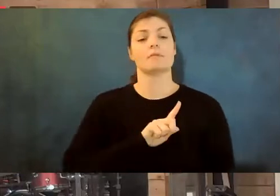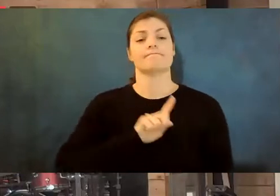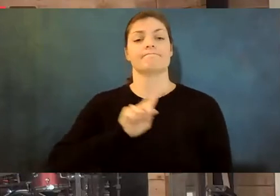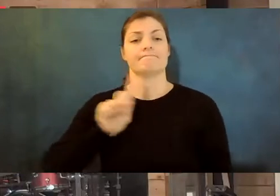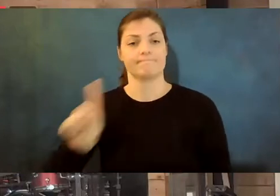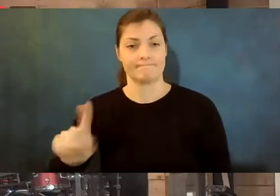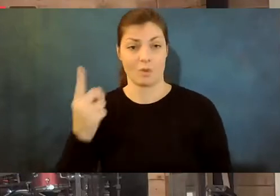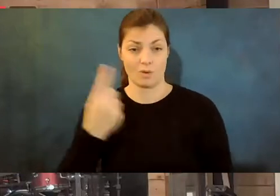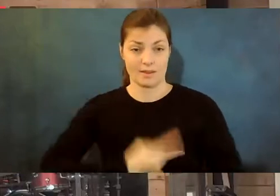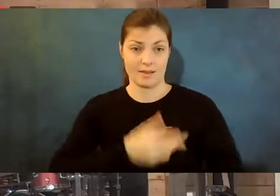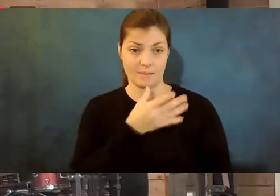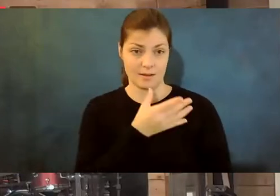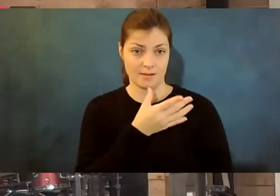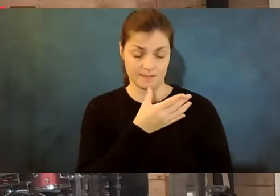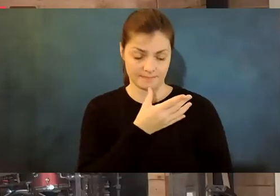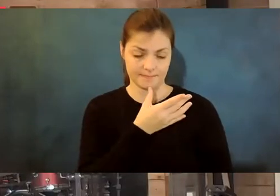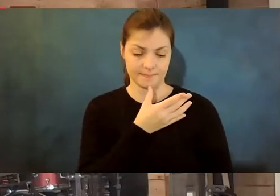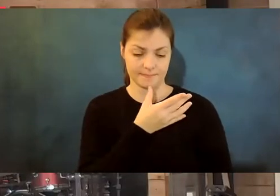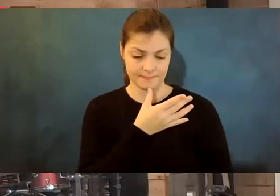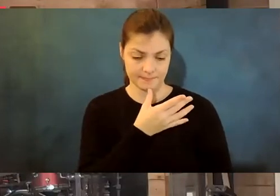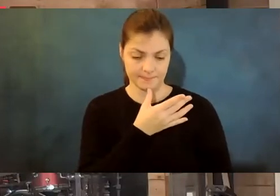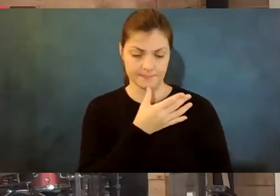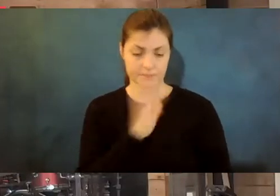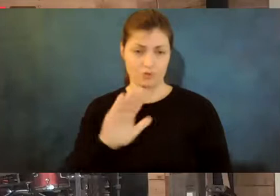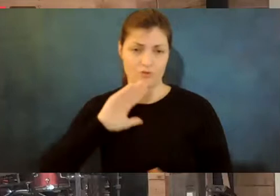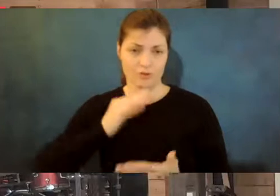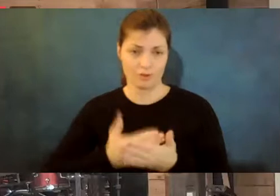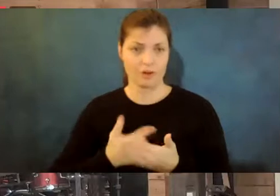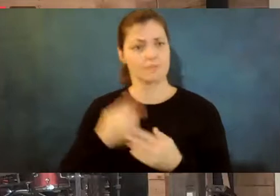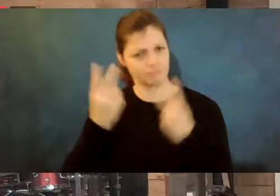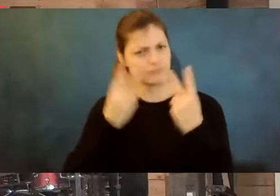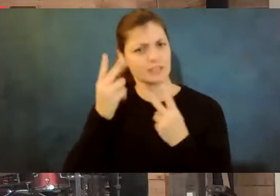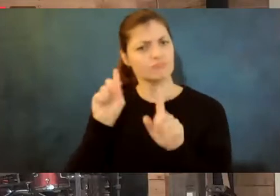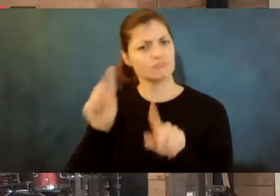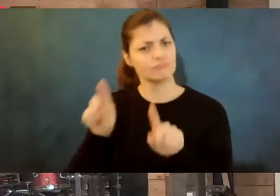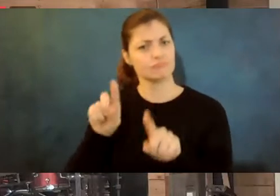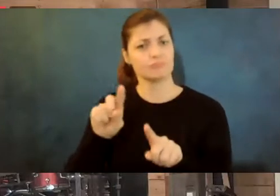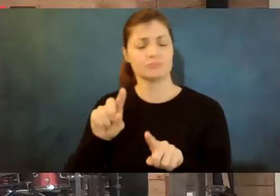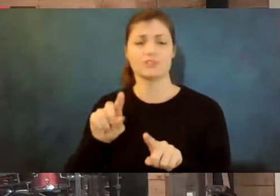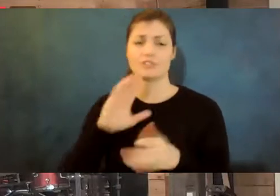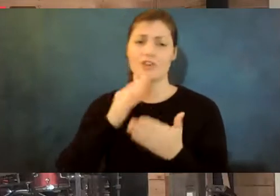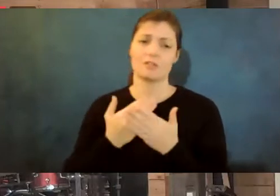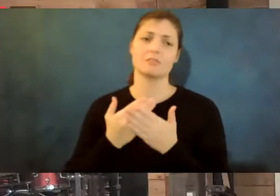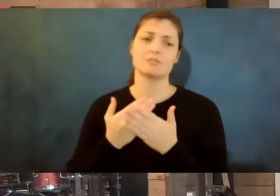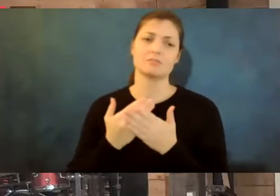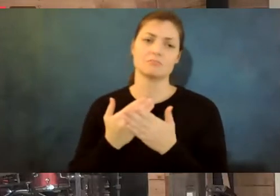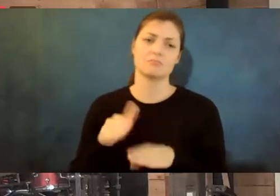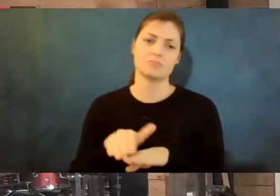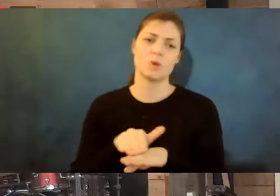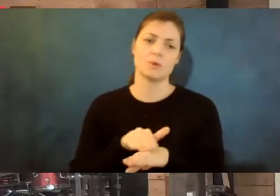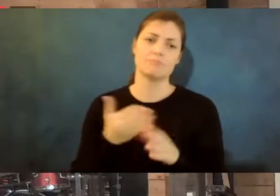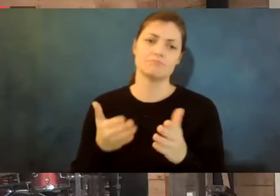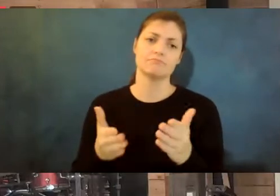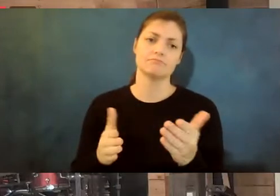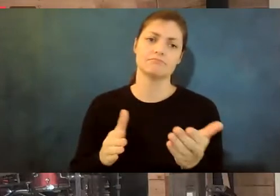and there was a mom. And her daughter, I had been visiting her because her daughter was dying for a period of time, 4 years